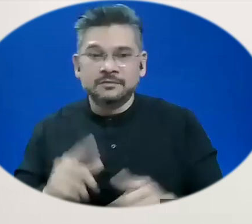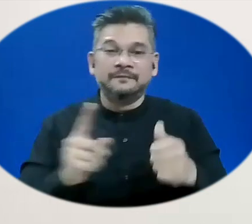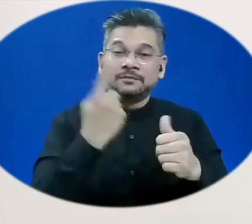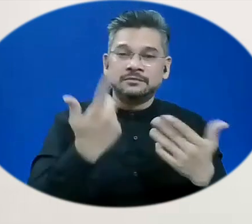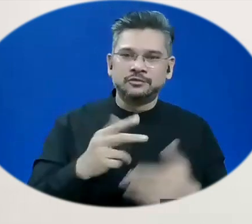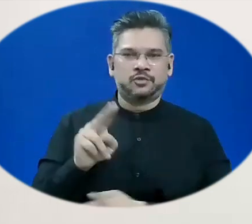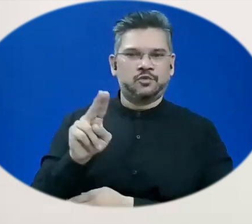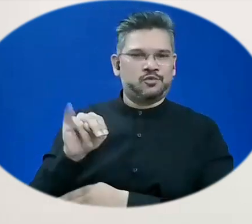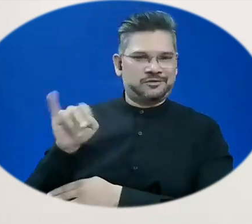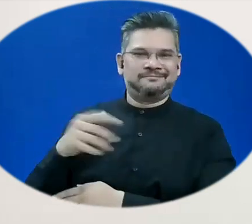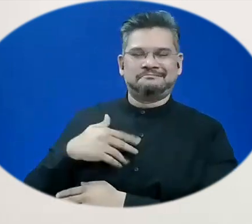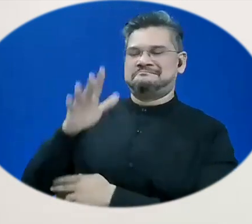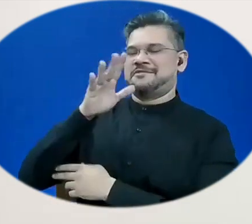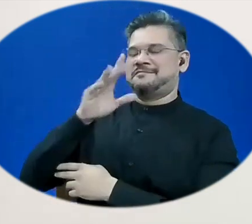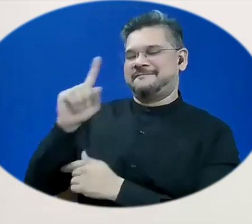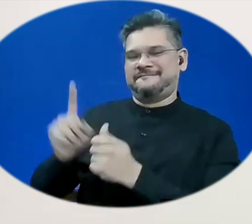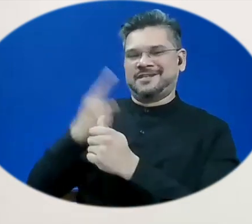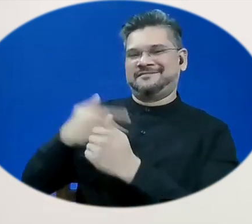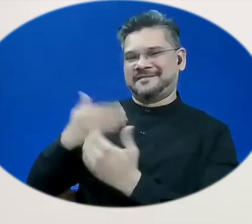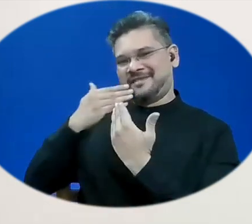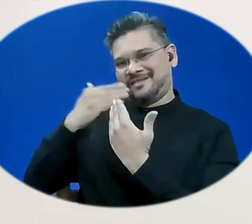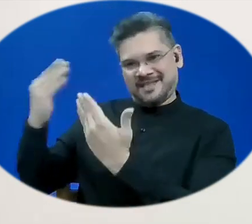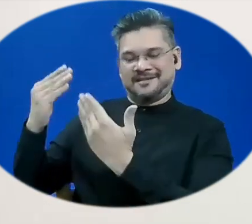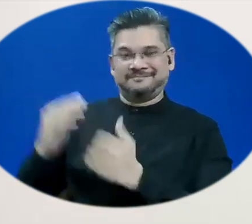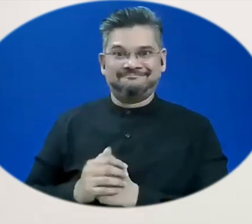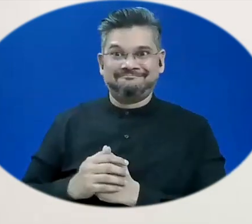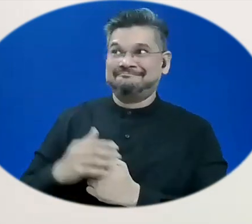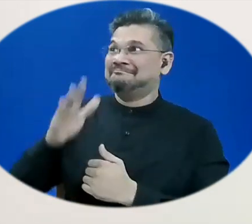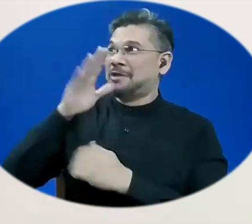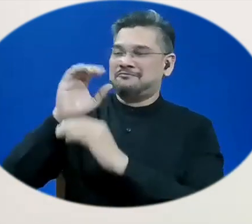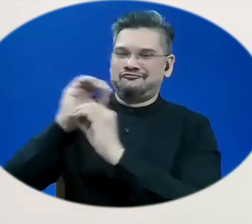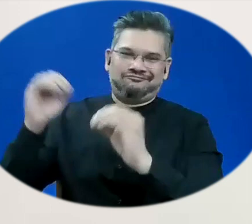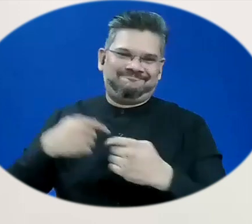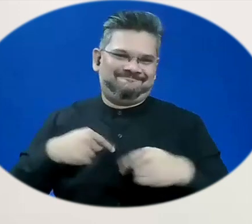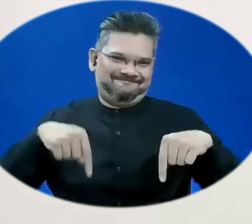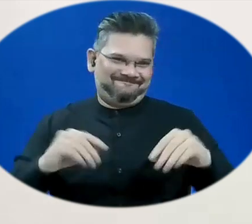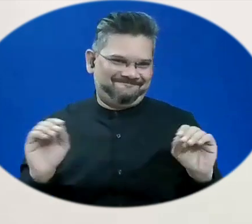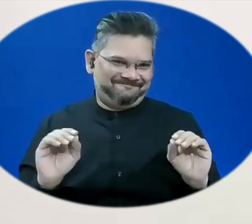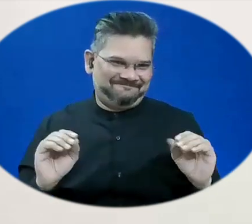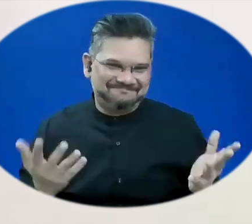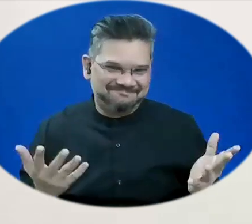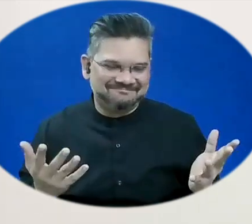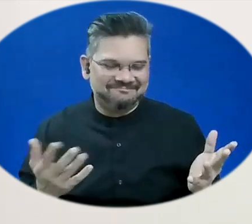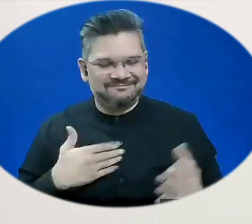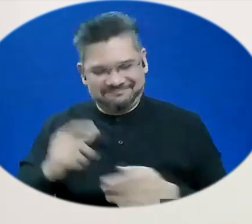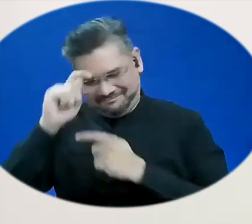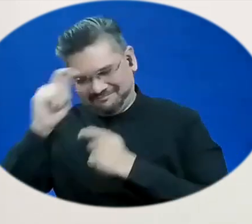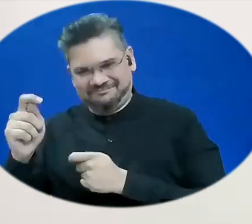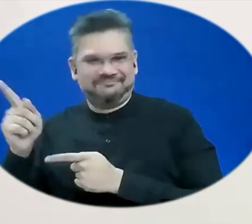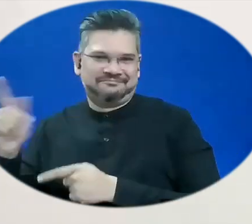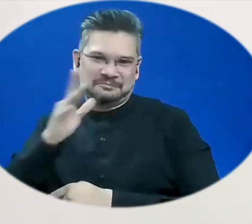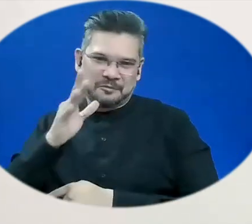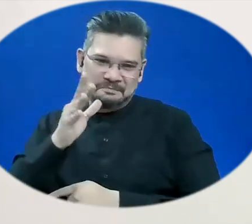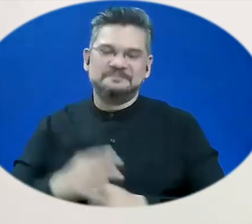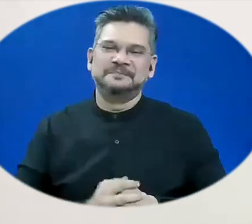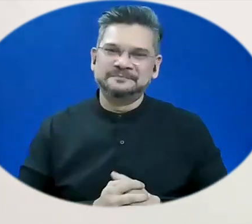my mother, because I will not be here if it's not for her. This is really an honor to her. I